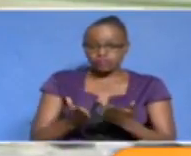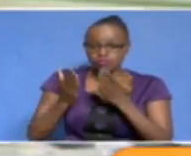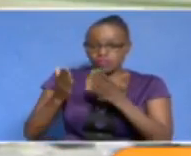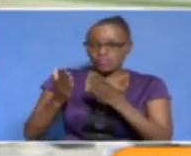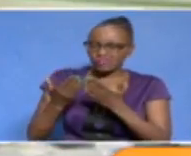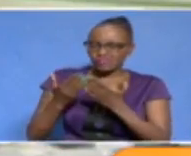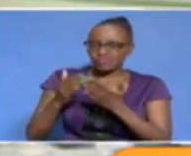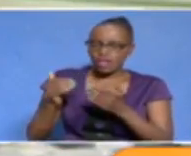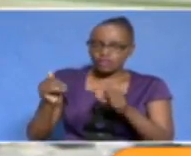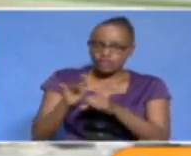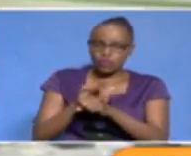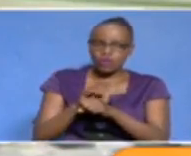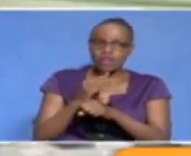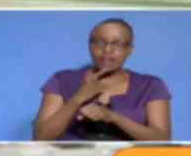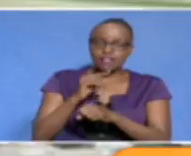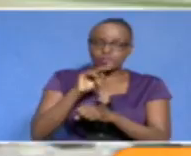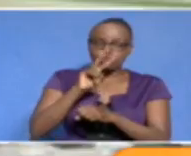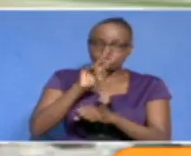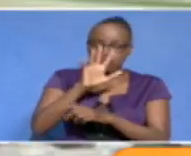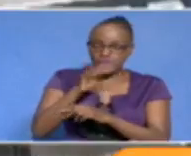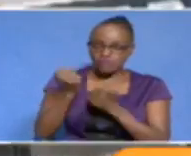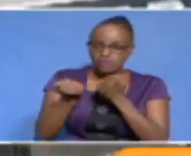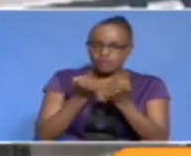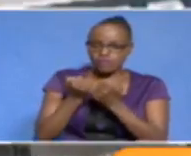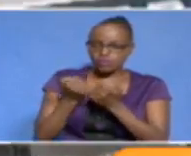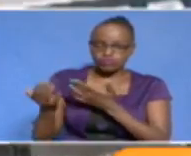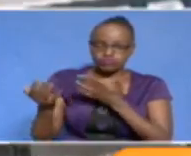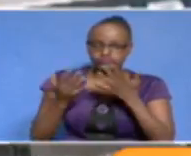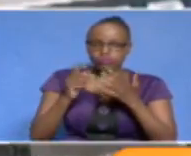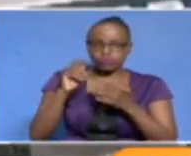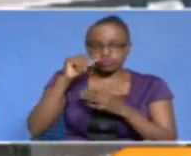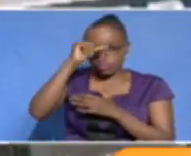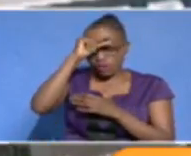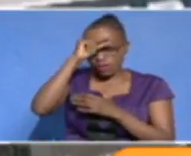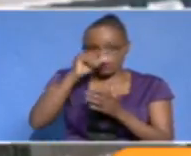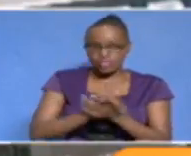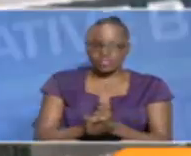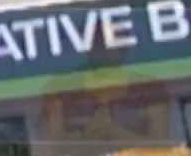fleet of 125 vehicles to the government. Faisal Ahmed, Citizen TV.